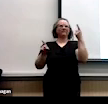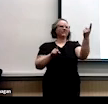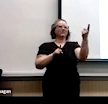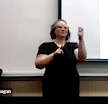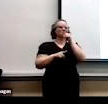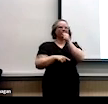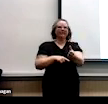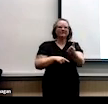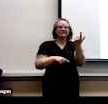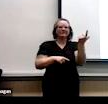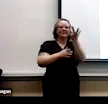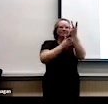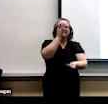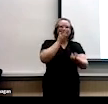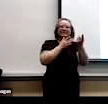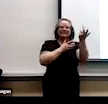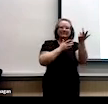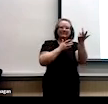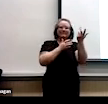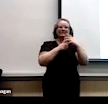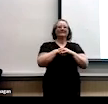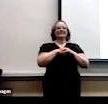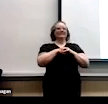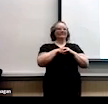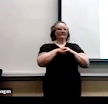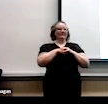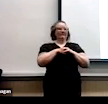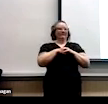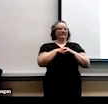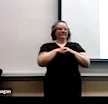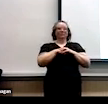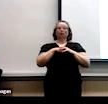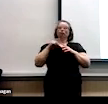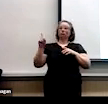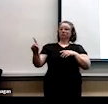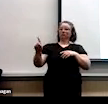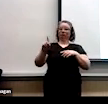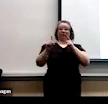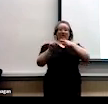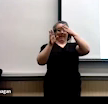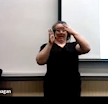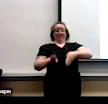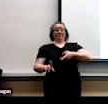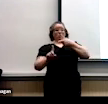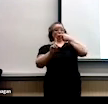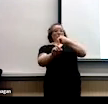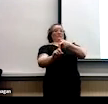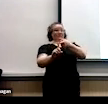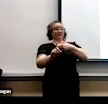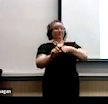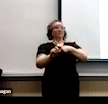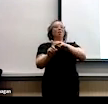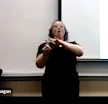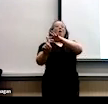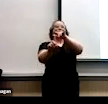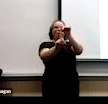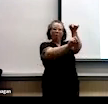that, they might be able to find X type of provider, but X type of provider has actually never worked with anyone with cerebral palsy